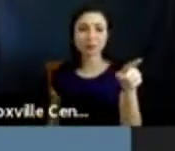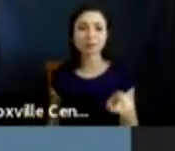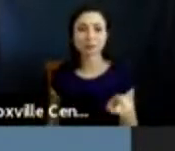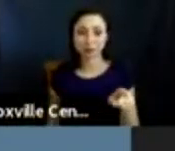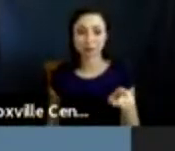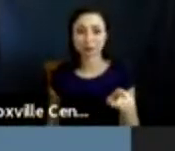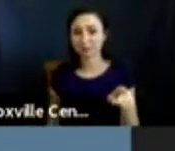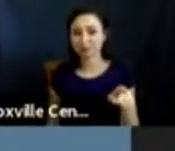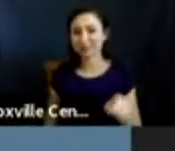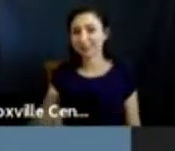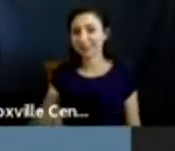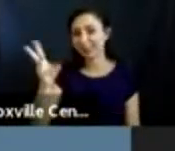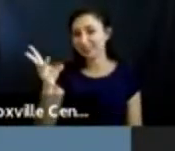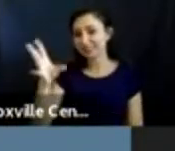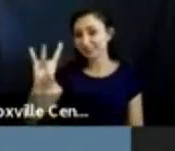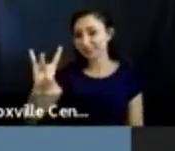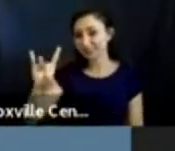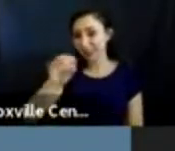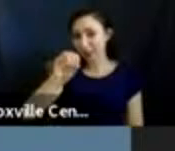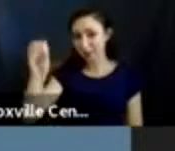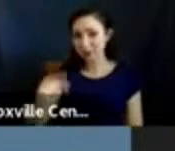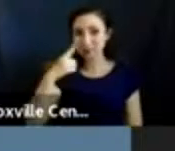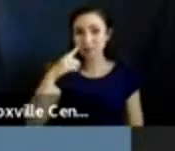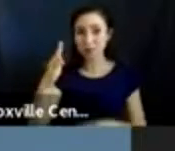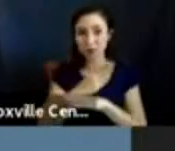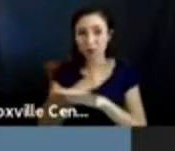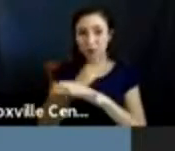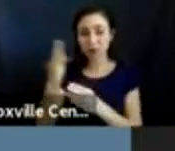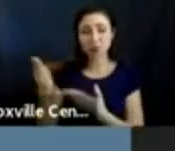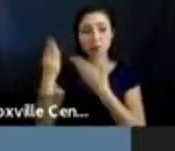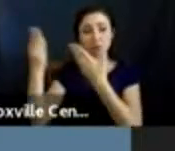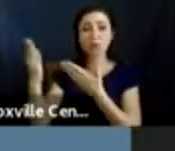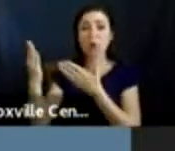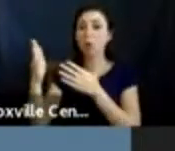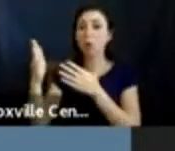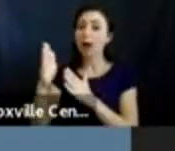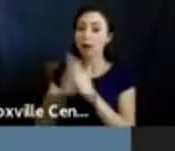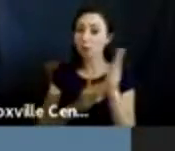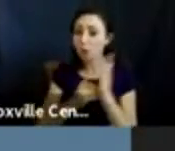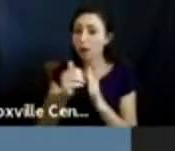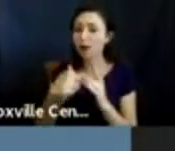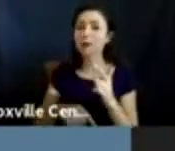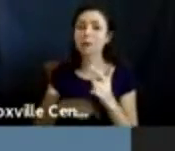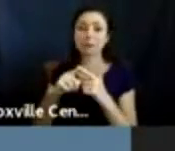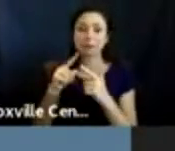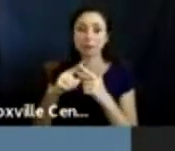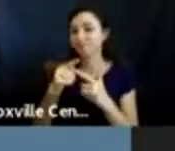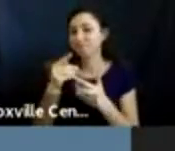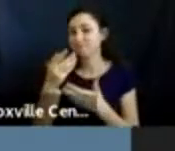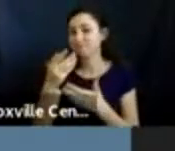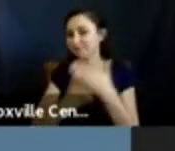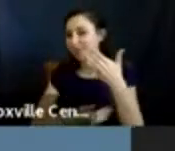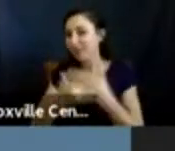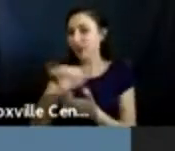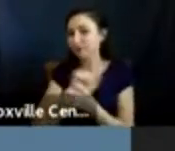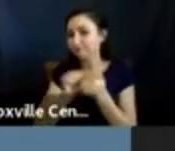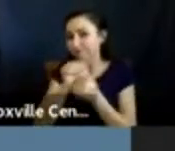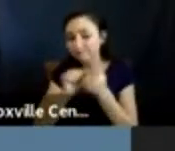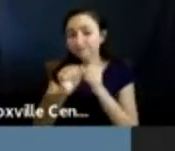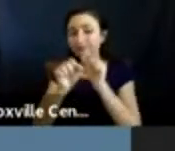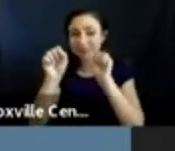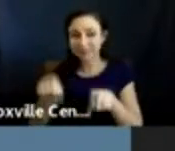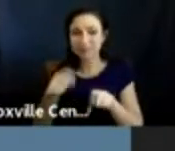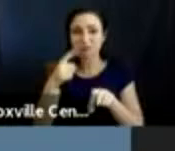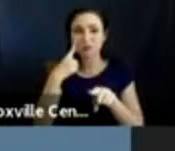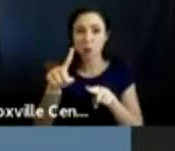actually 68% for businesses to provide wipes and or hand sanitizer to consumers. And then what I've done here